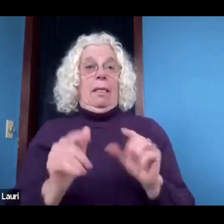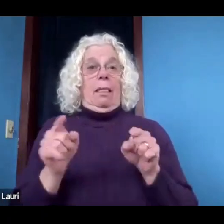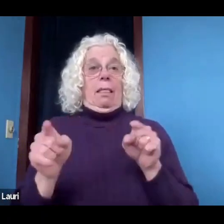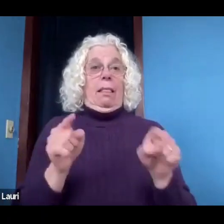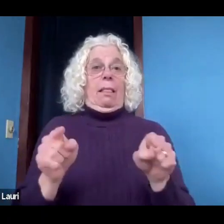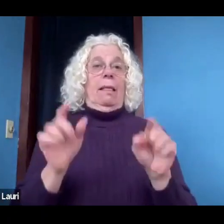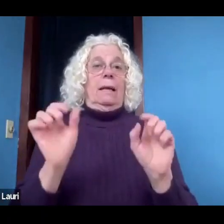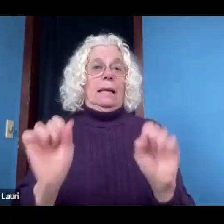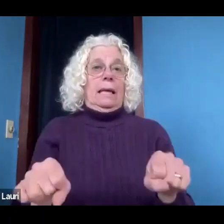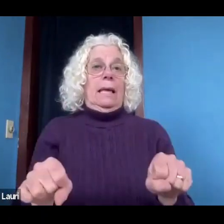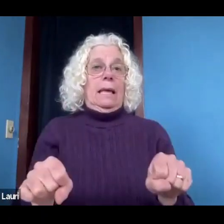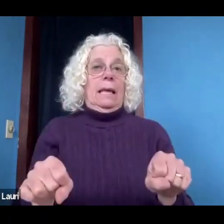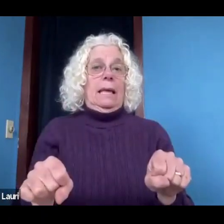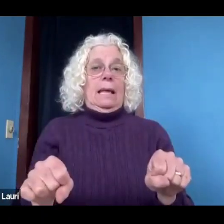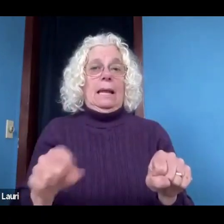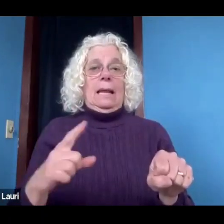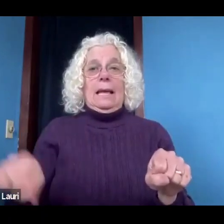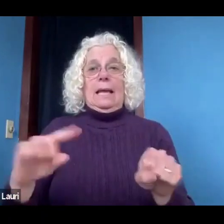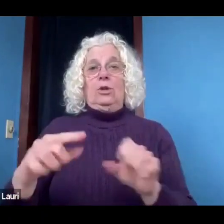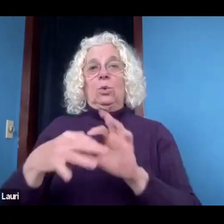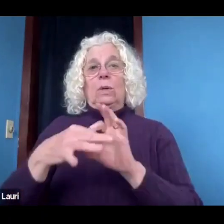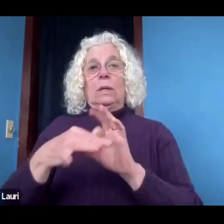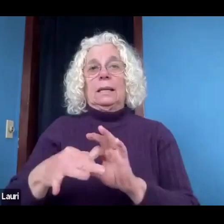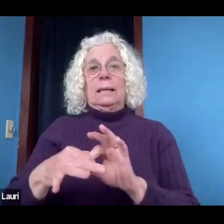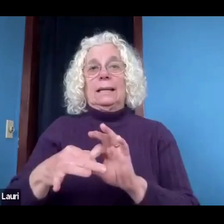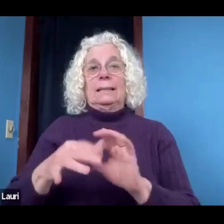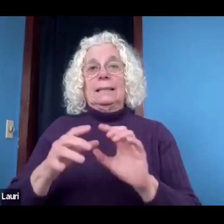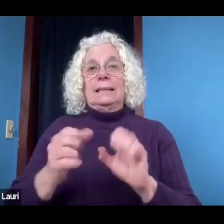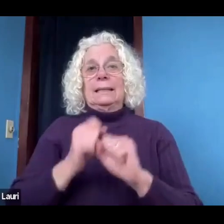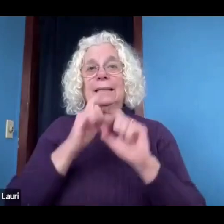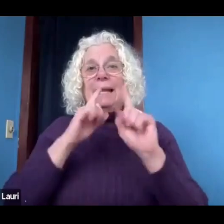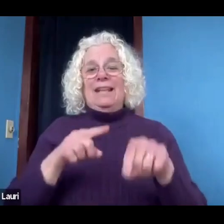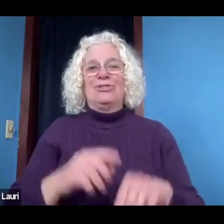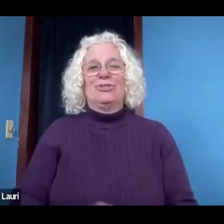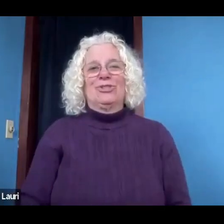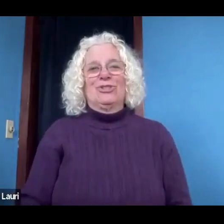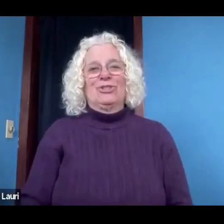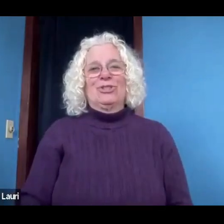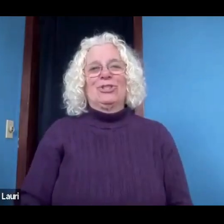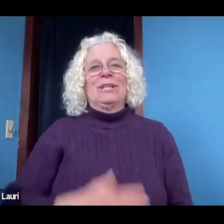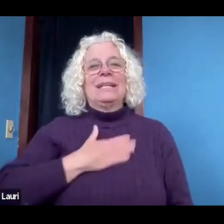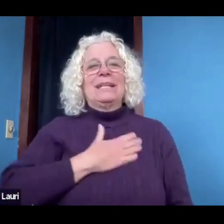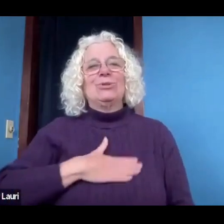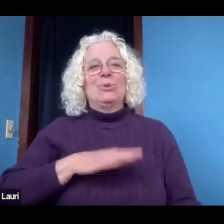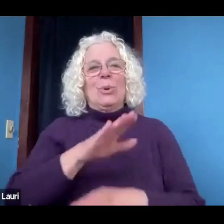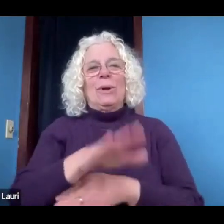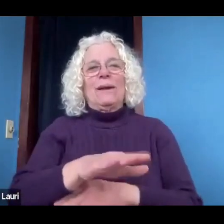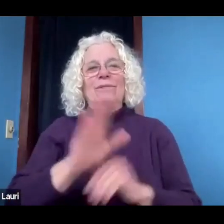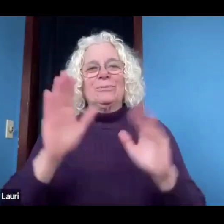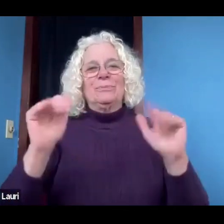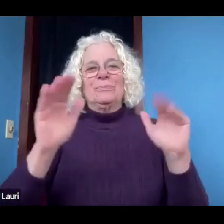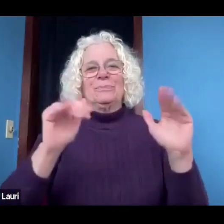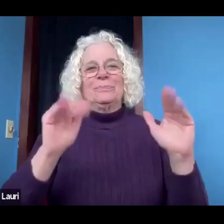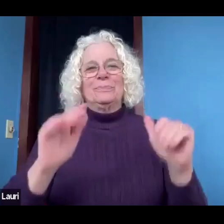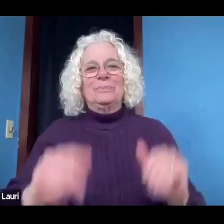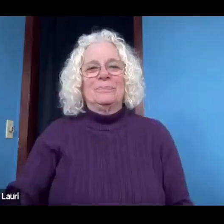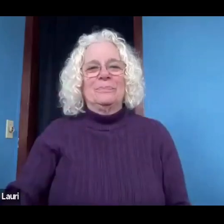and we'll make sure that we get you the. So have a great rest of your day, everyone.